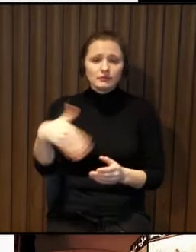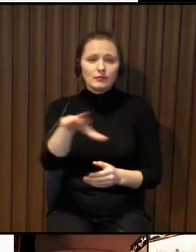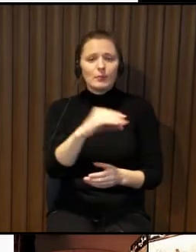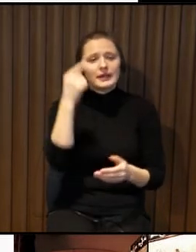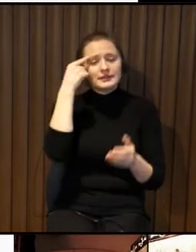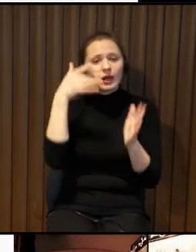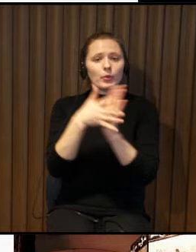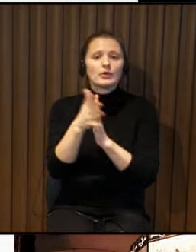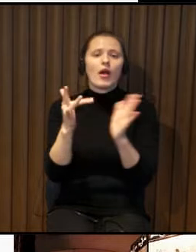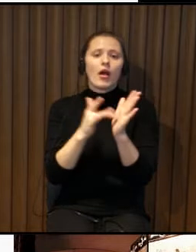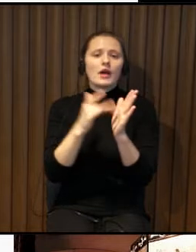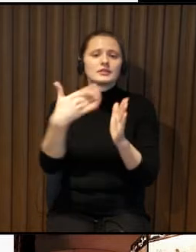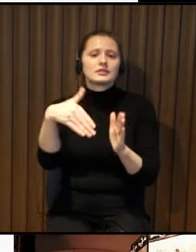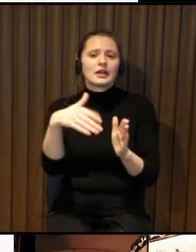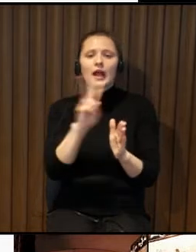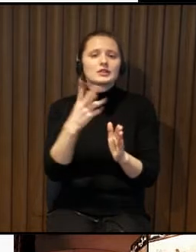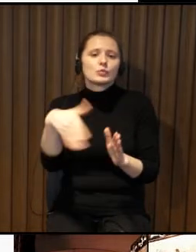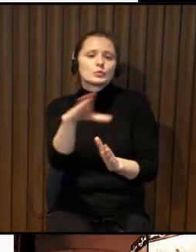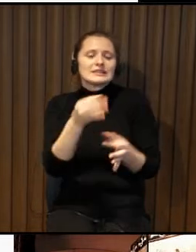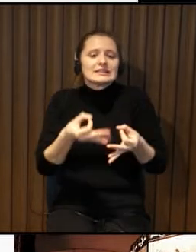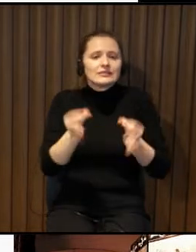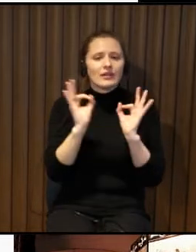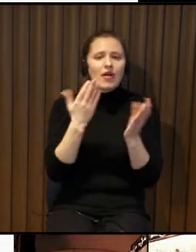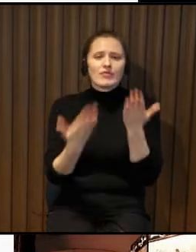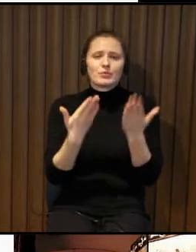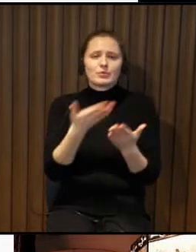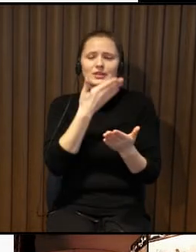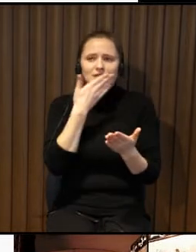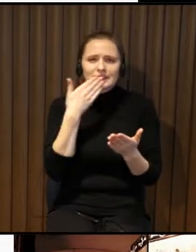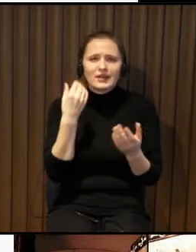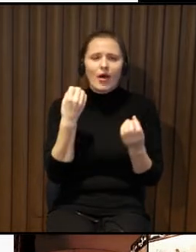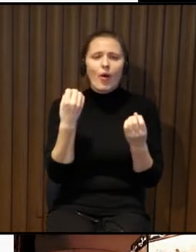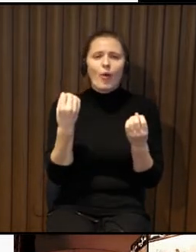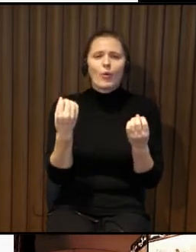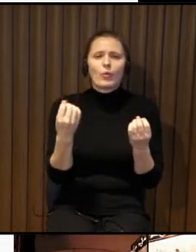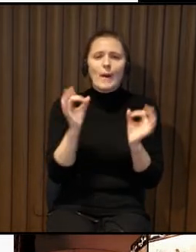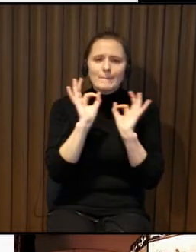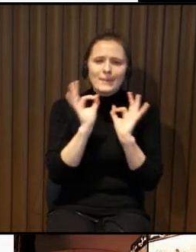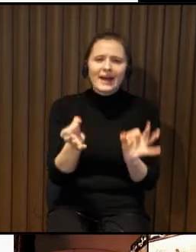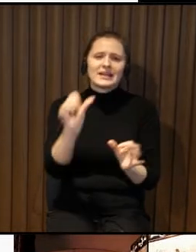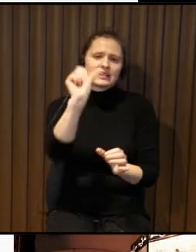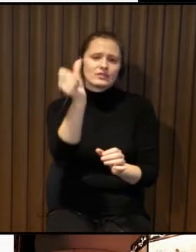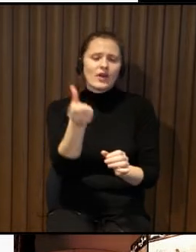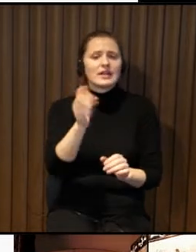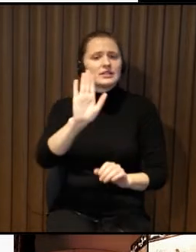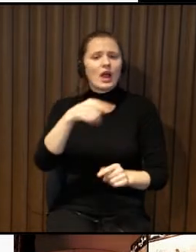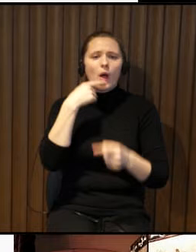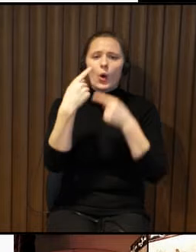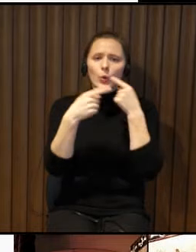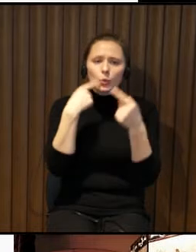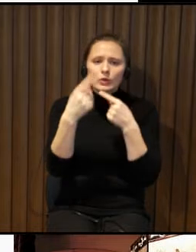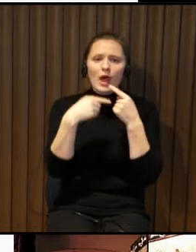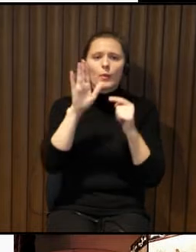may not be a good analogy for a country with beautiful lakes rather than mountains, but from the perspective of complexity